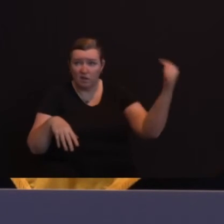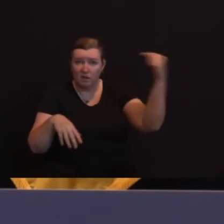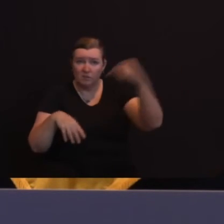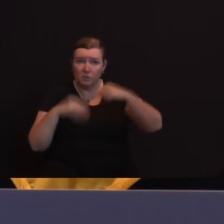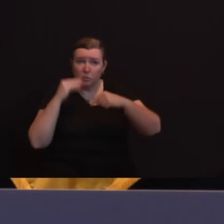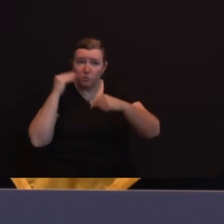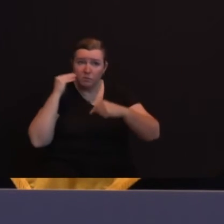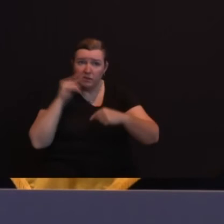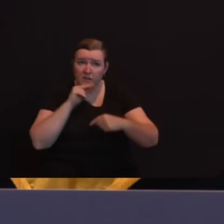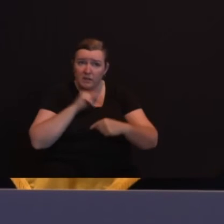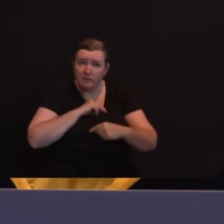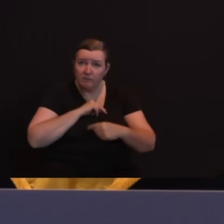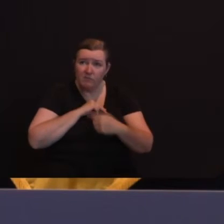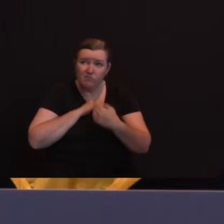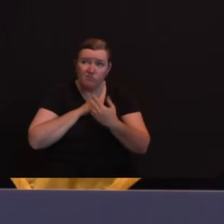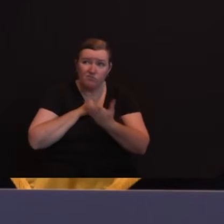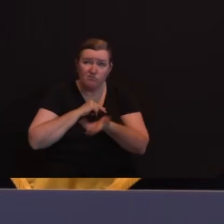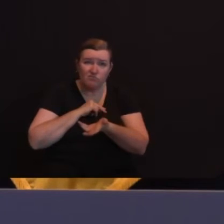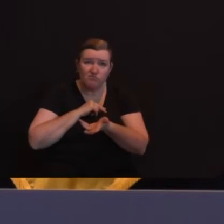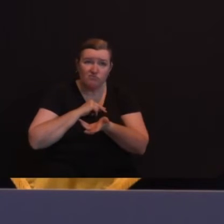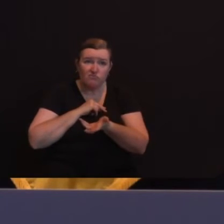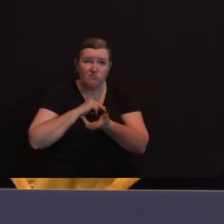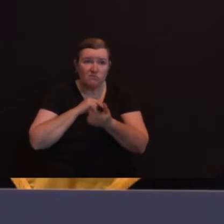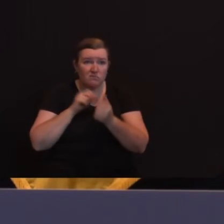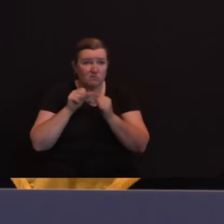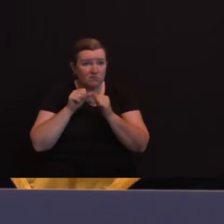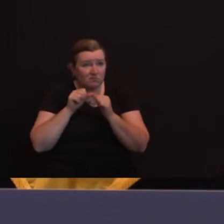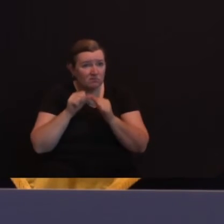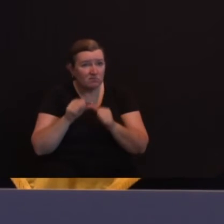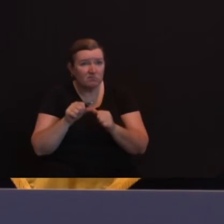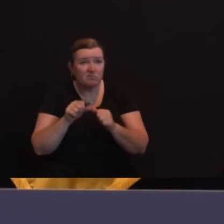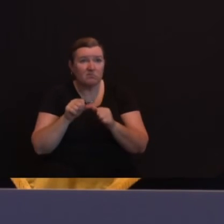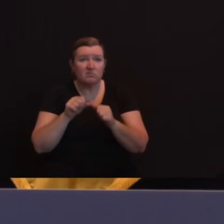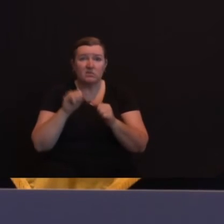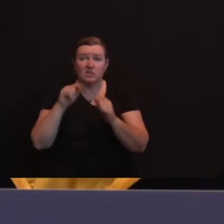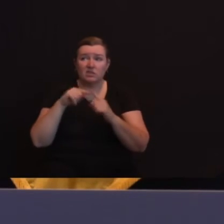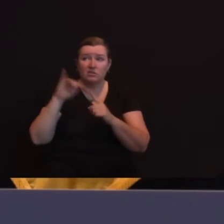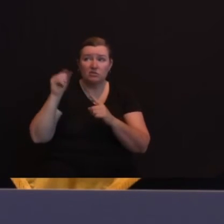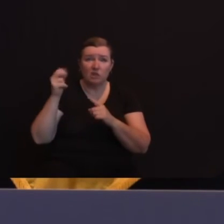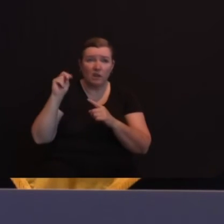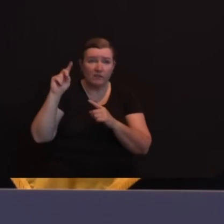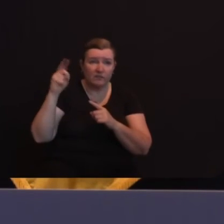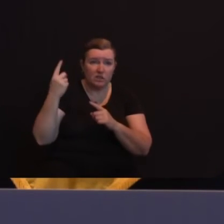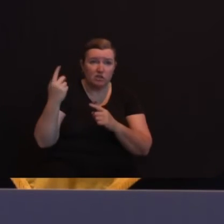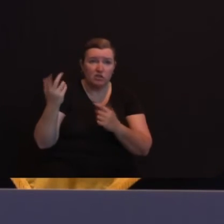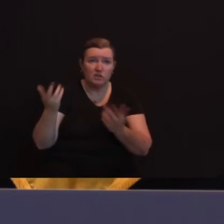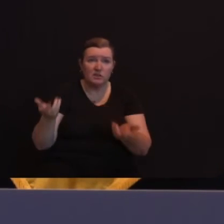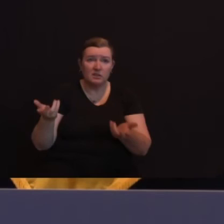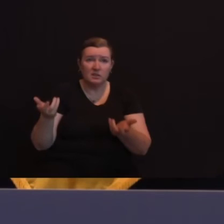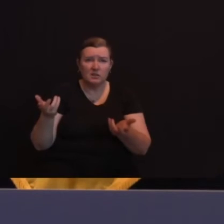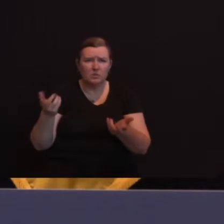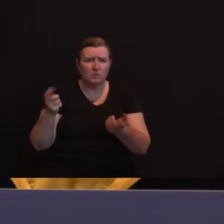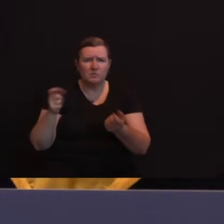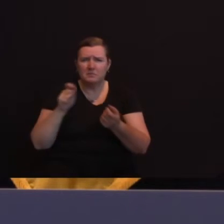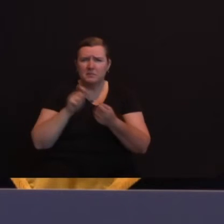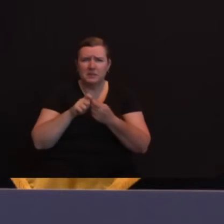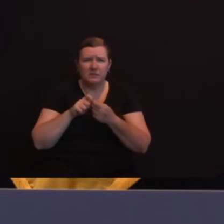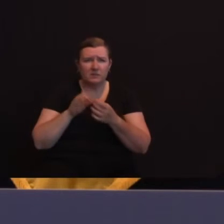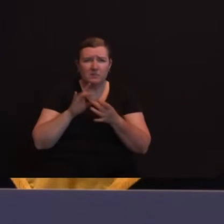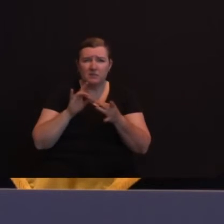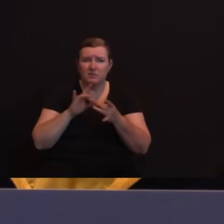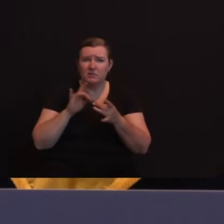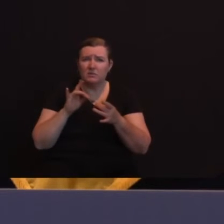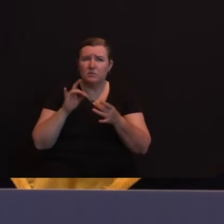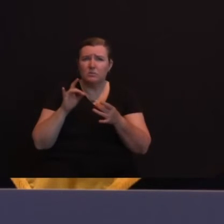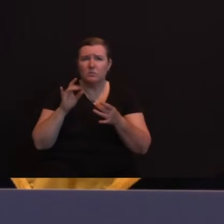year at least. What specifically do you, I mean, you mentioned some of it, but what do you want them to know? What do you